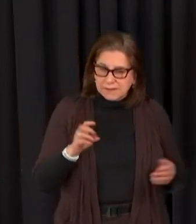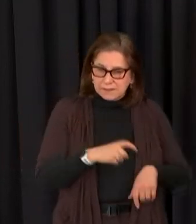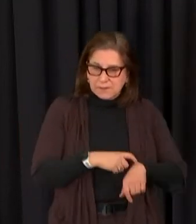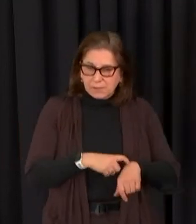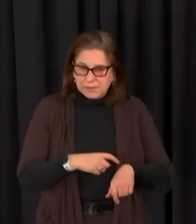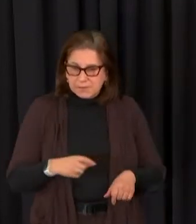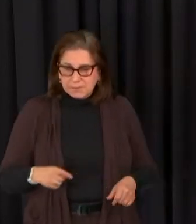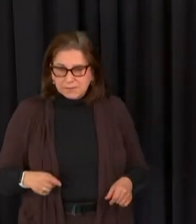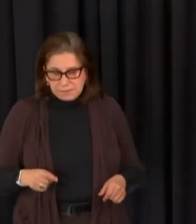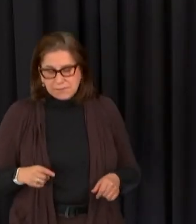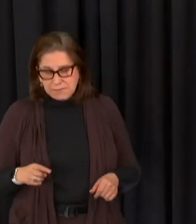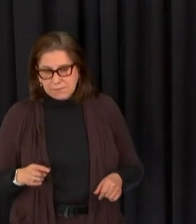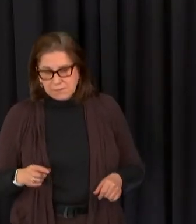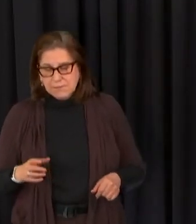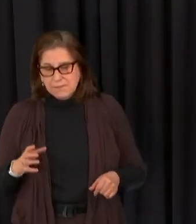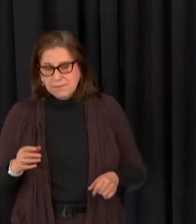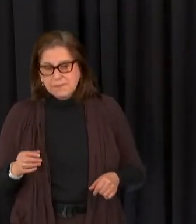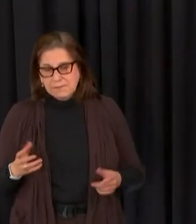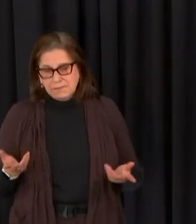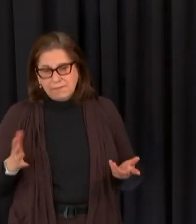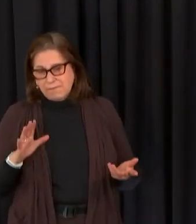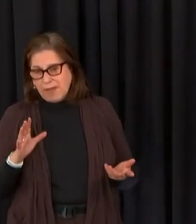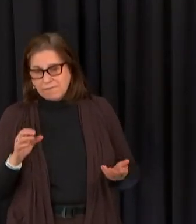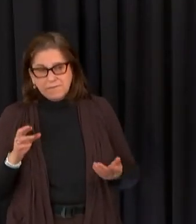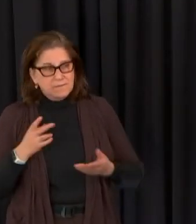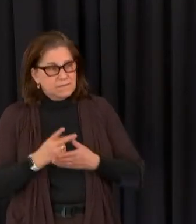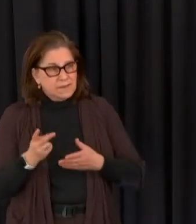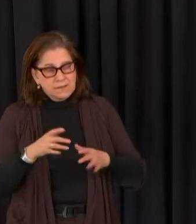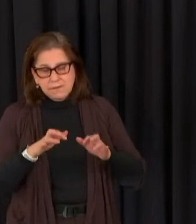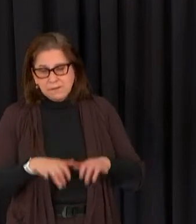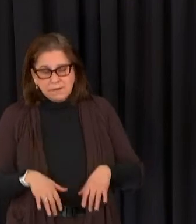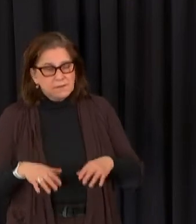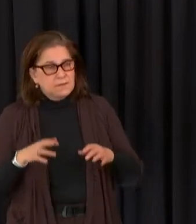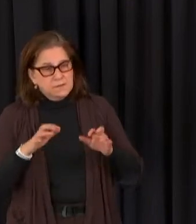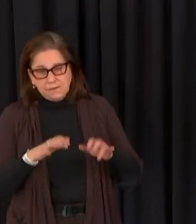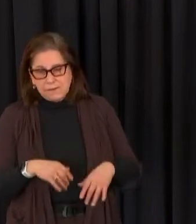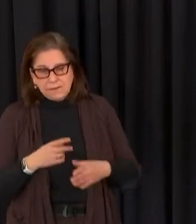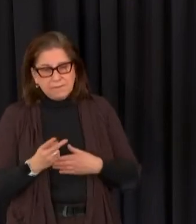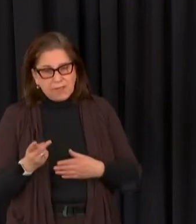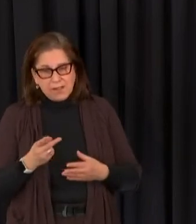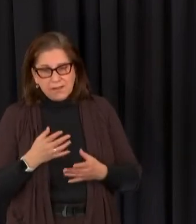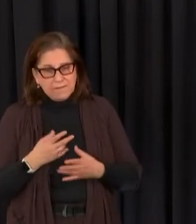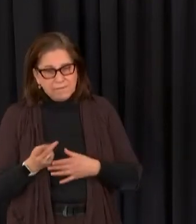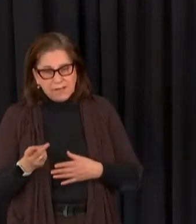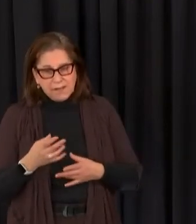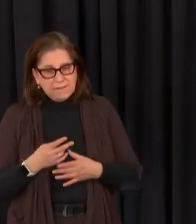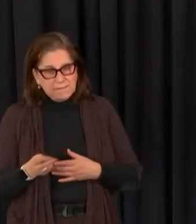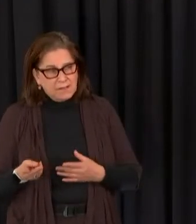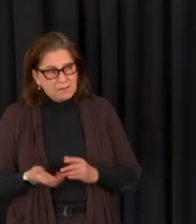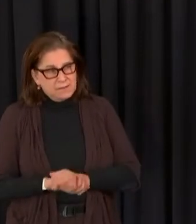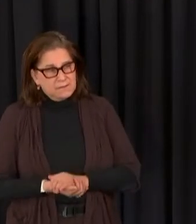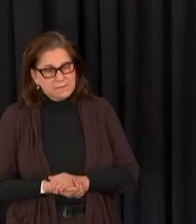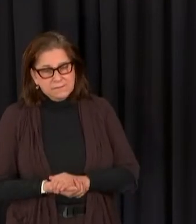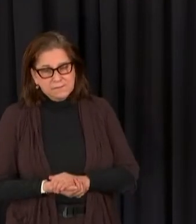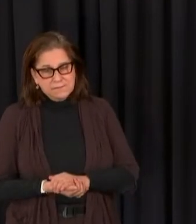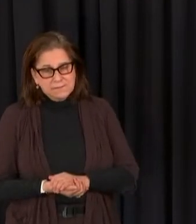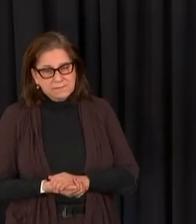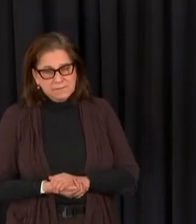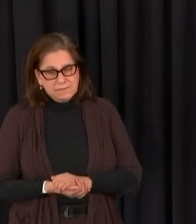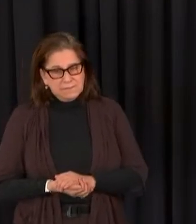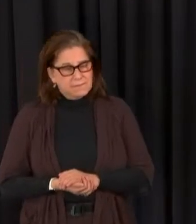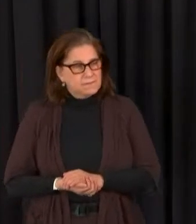confident that this pre-registration system will actually work? Michael, let me, that person